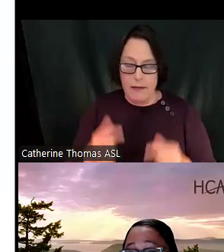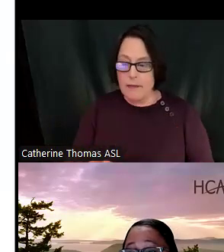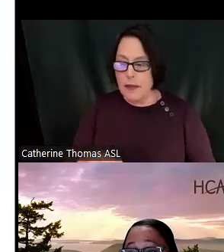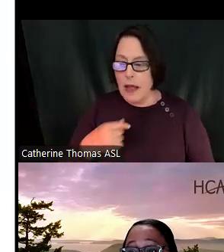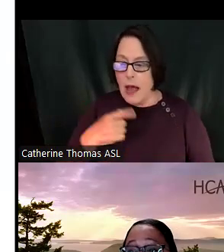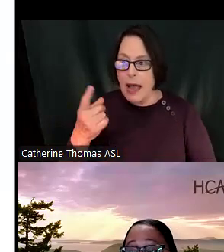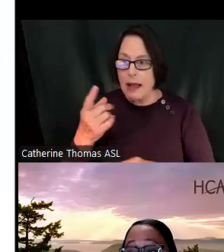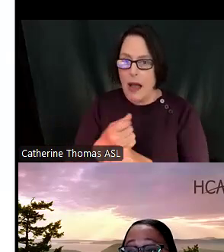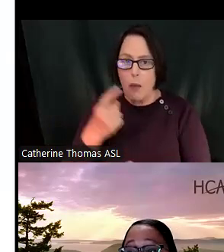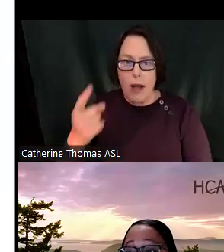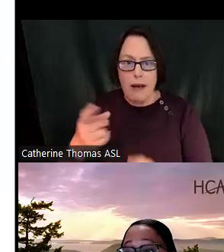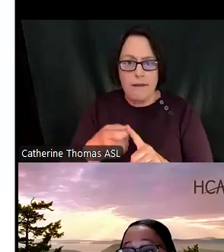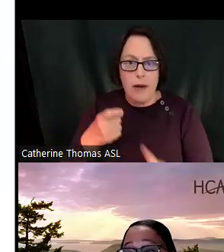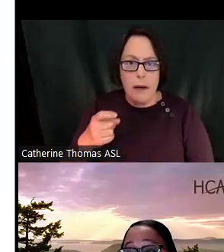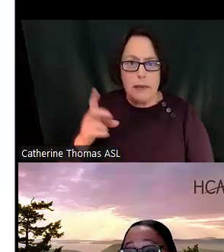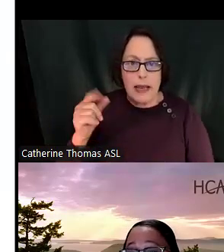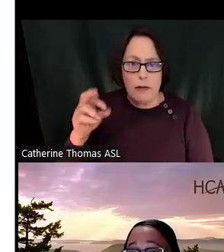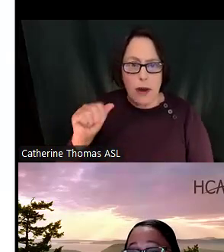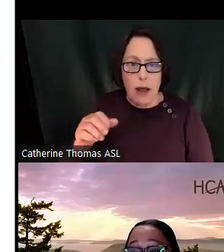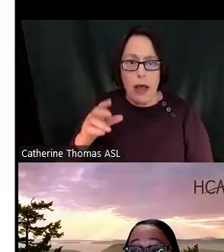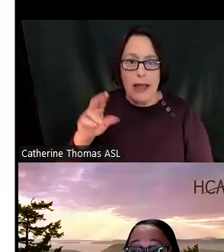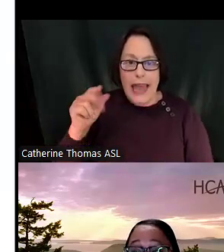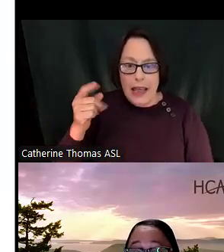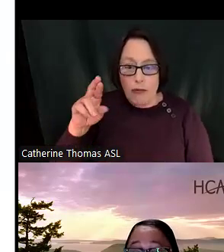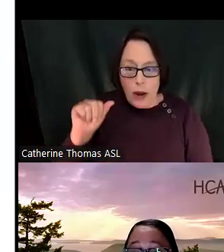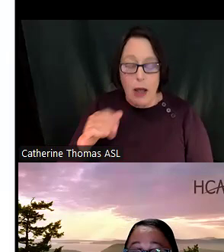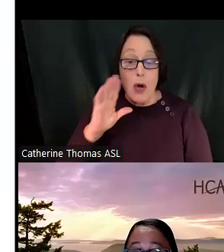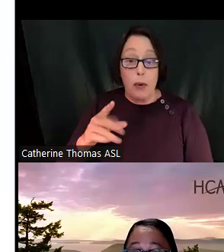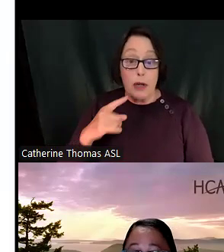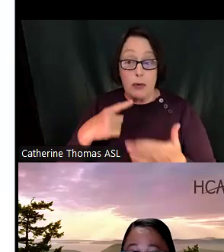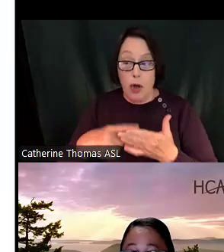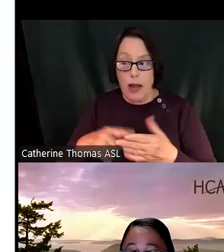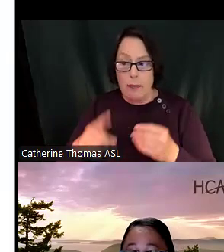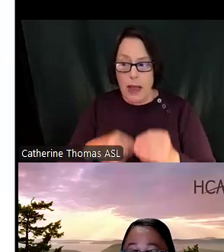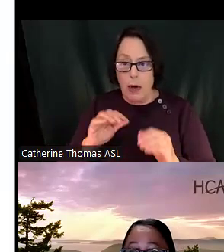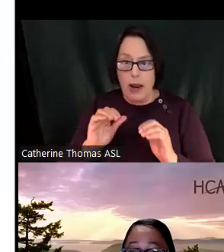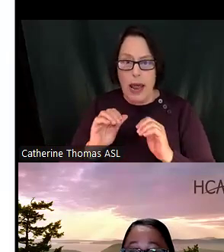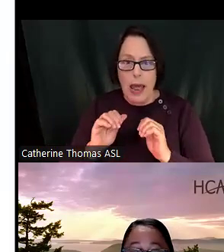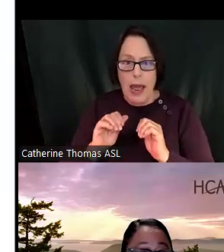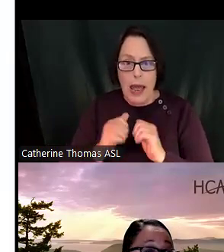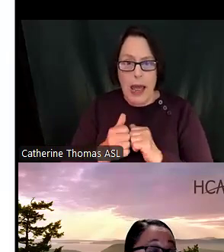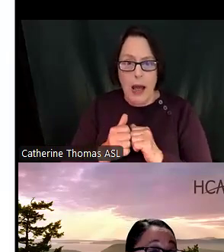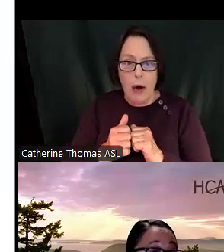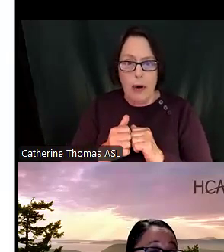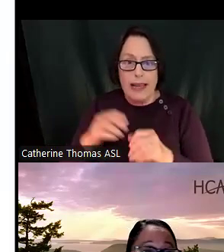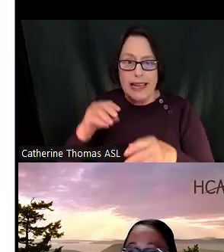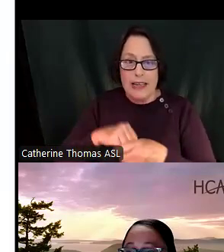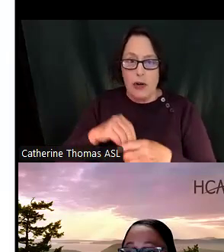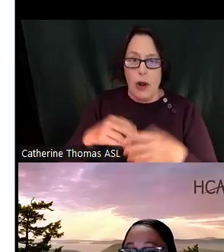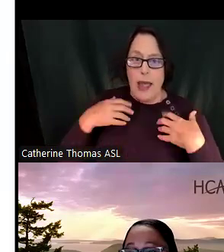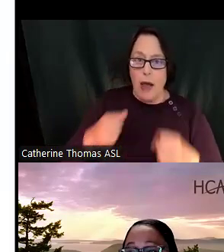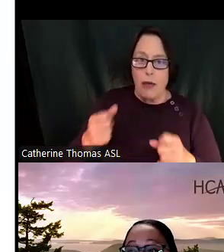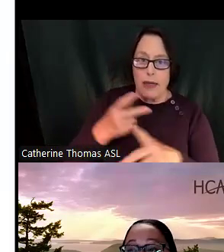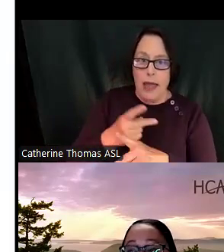from Nedra. Will you be talking about how internal healthcare authority program, so our language